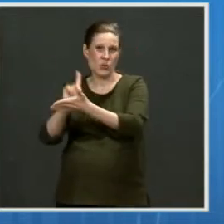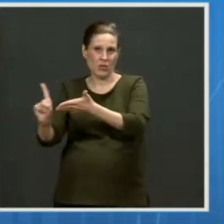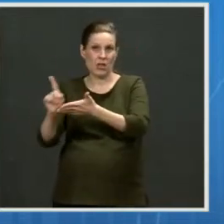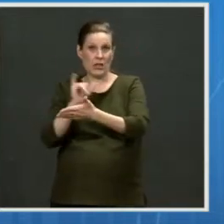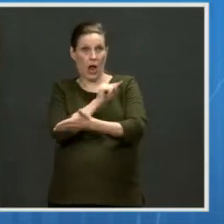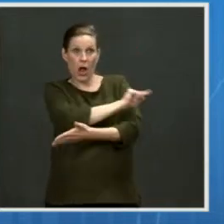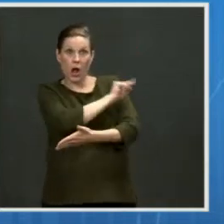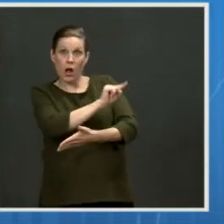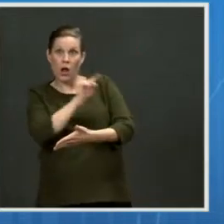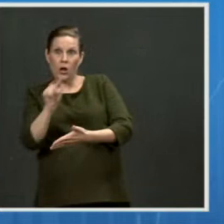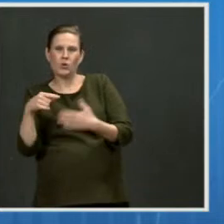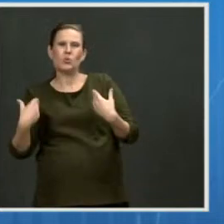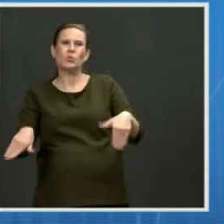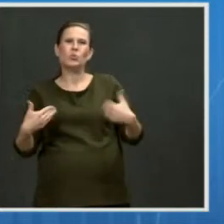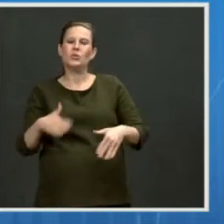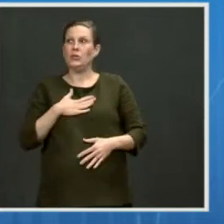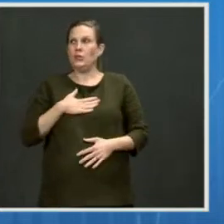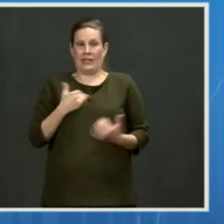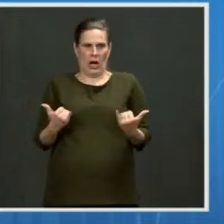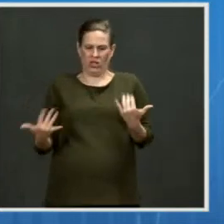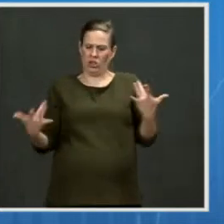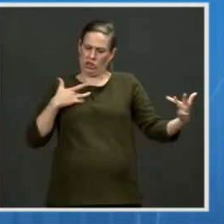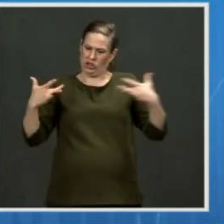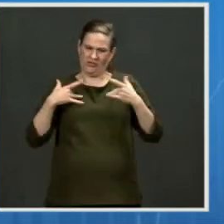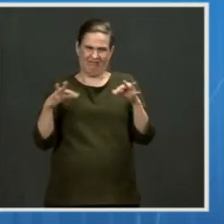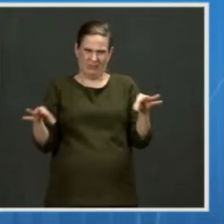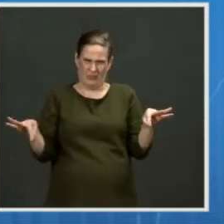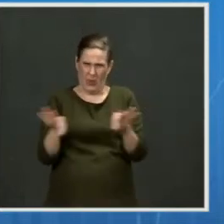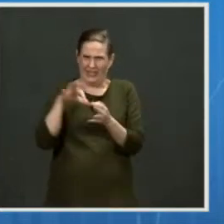pandemic. As we see increases in cases,